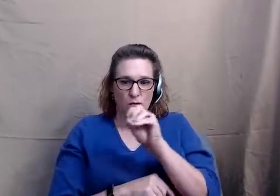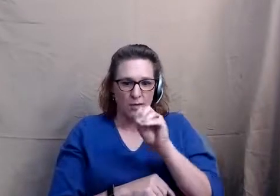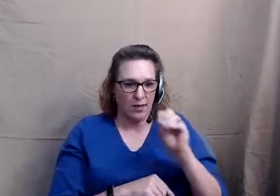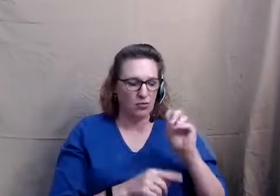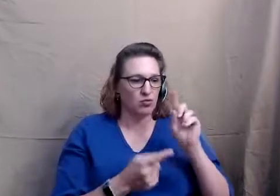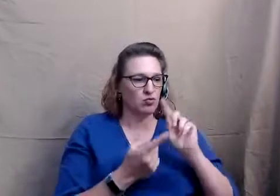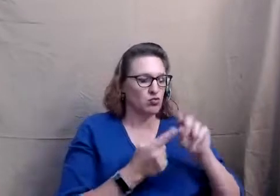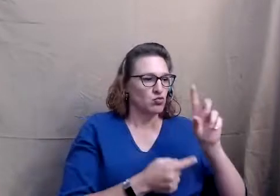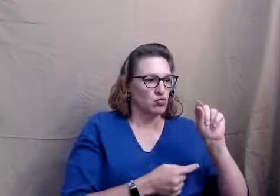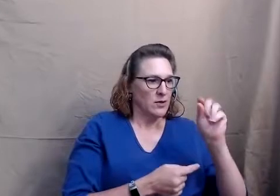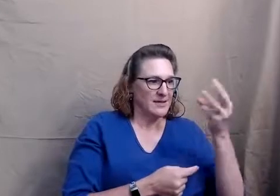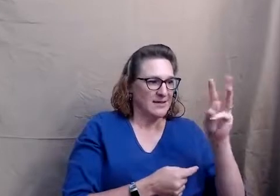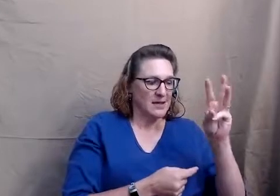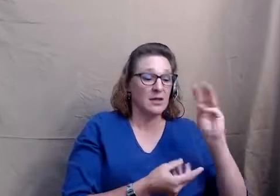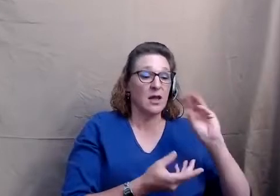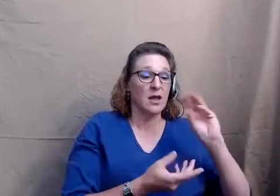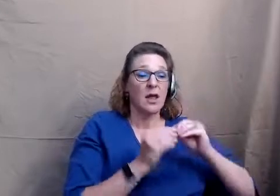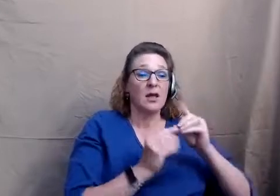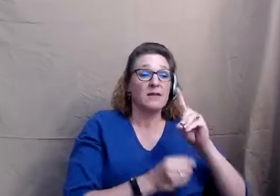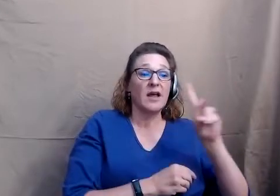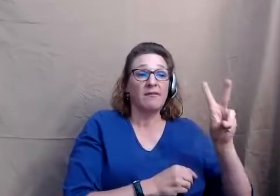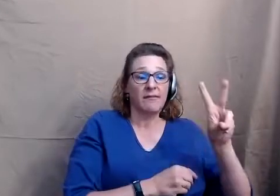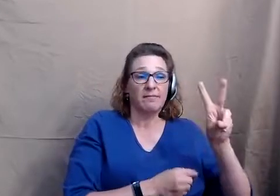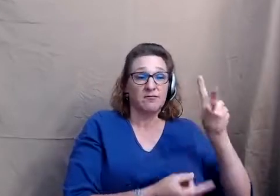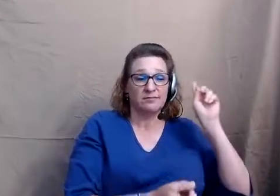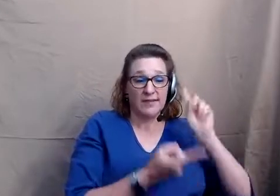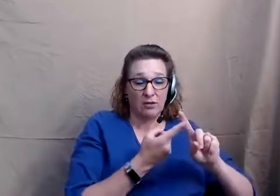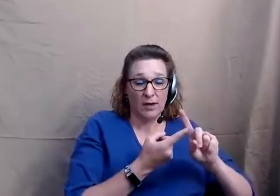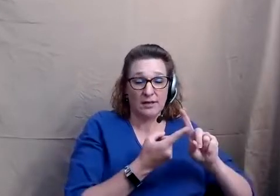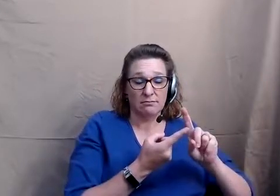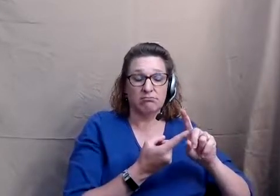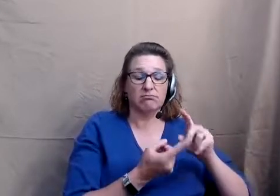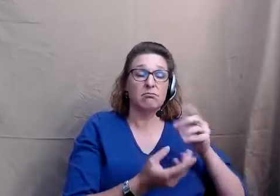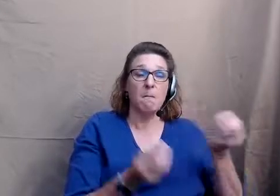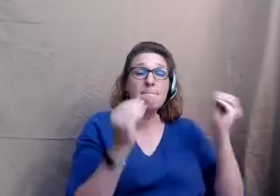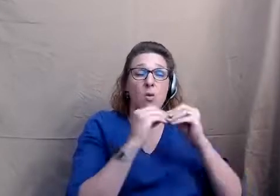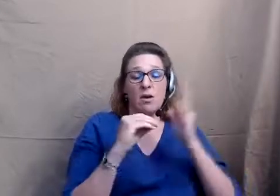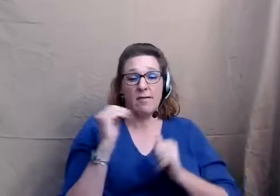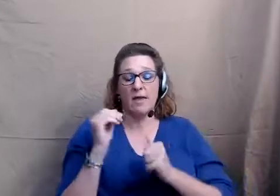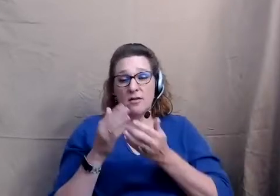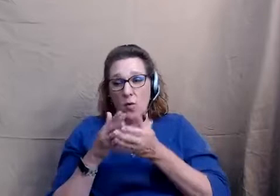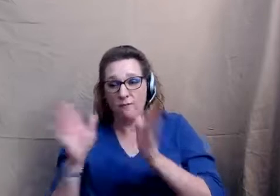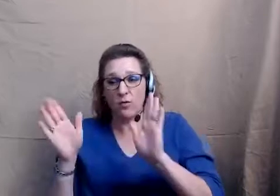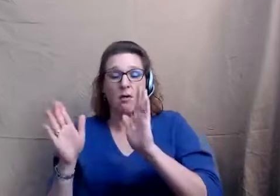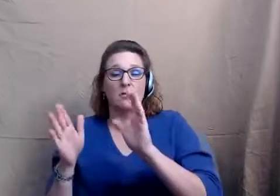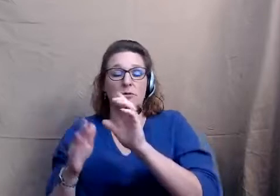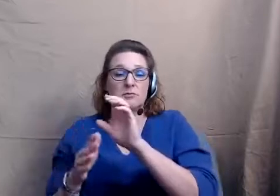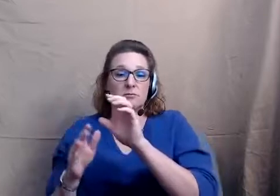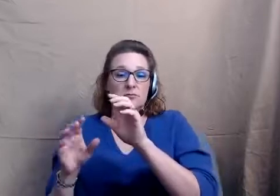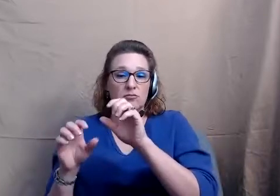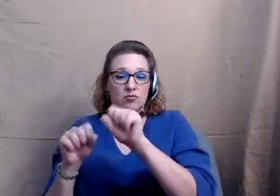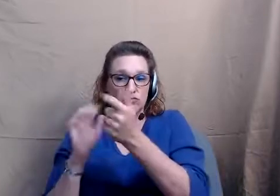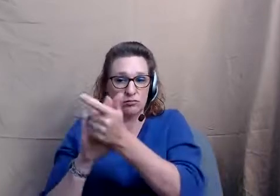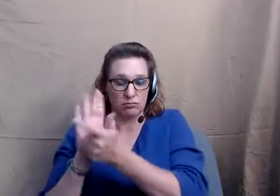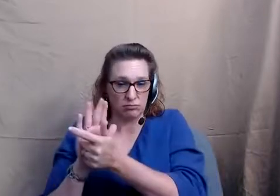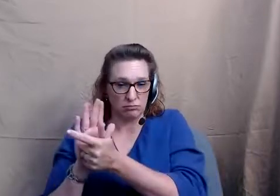decreased less than the decrease in the overall crime rate. And since 2016, the numbers of incidents of